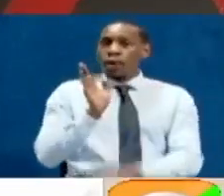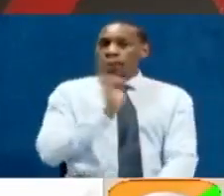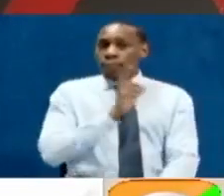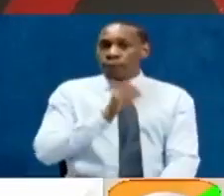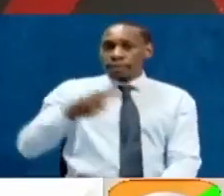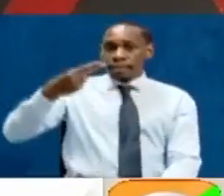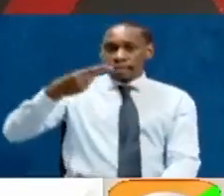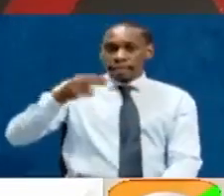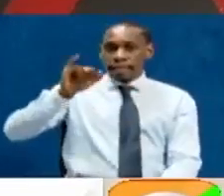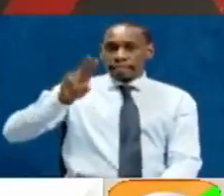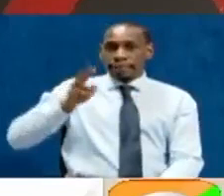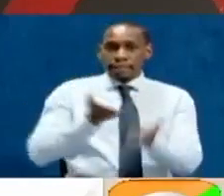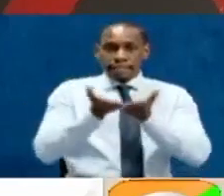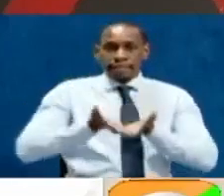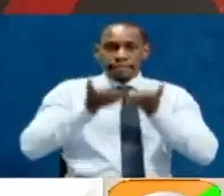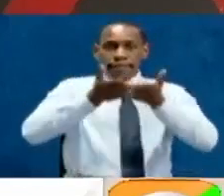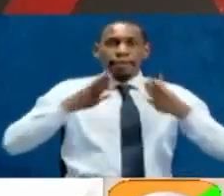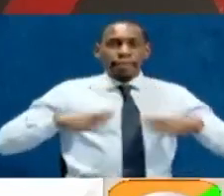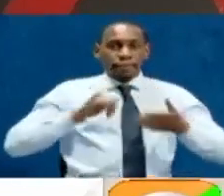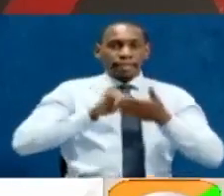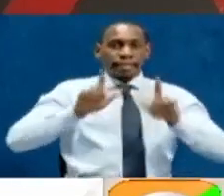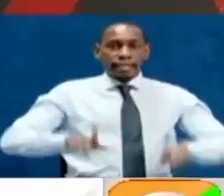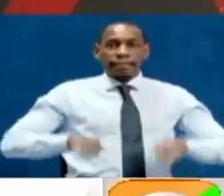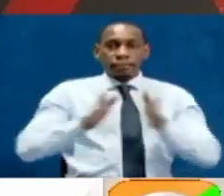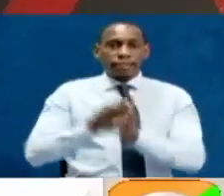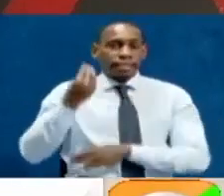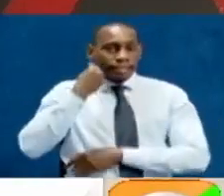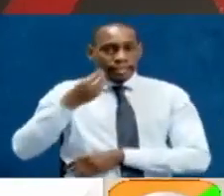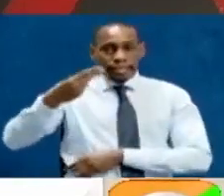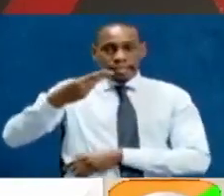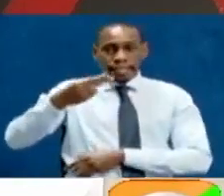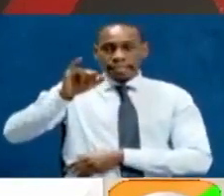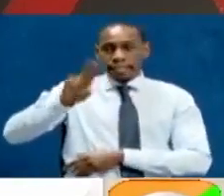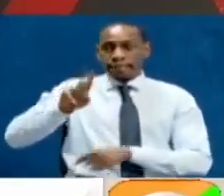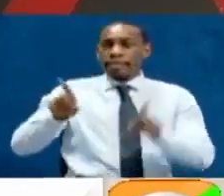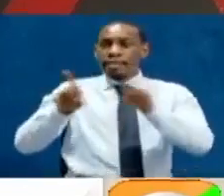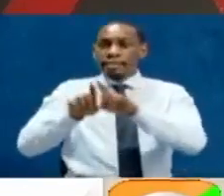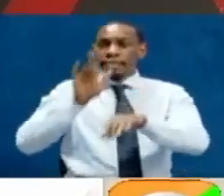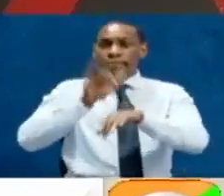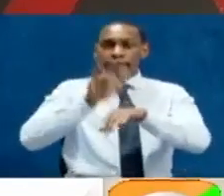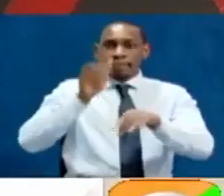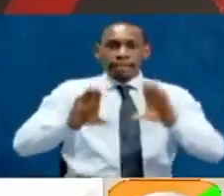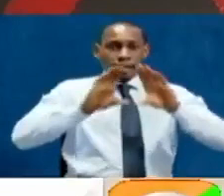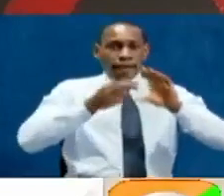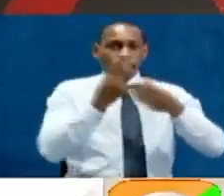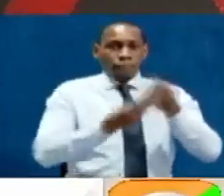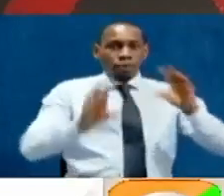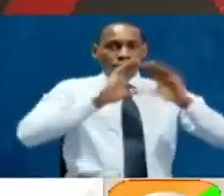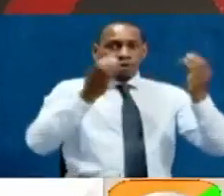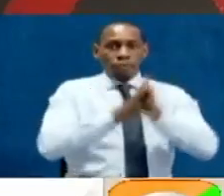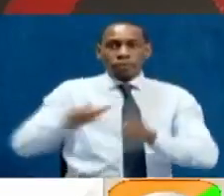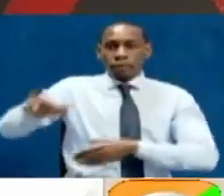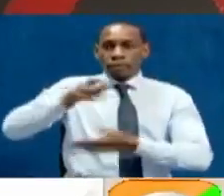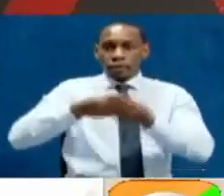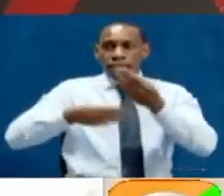risk to HIV service delivery for the people living with HIV. Likewise, the effects on both global and local